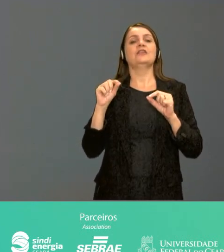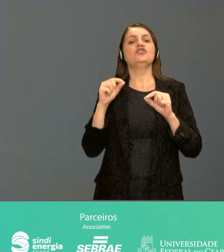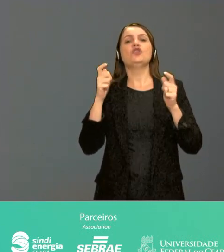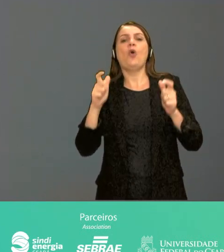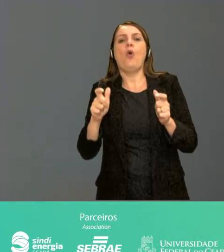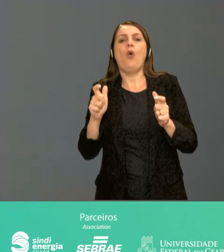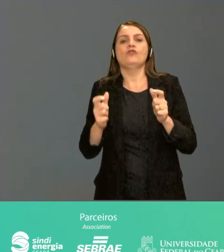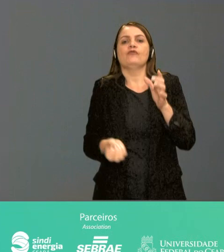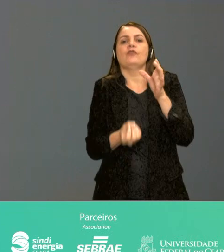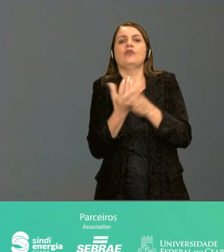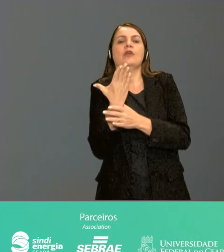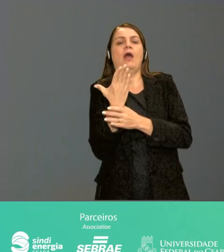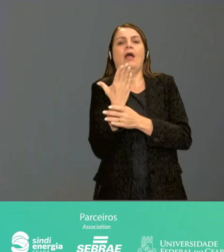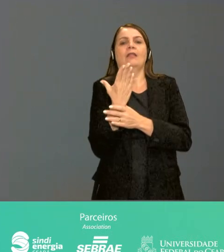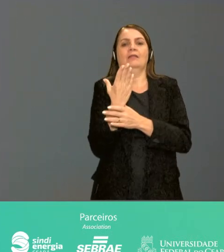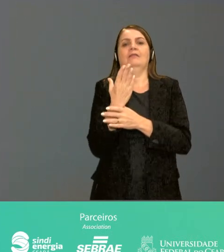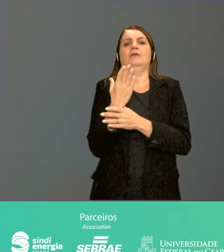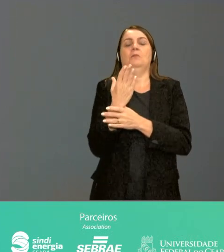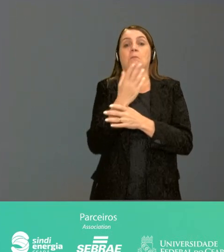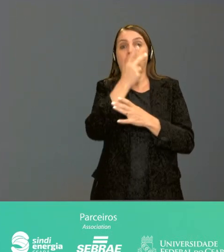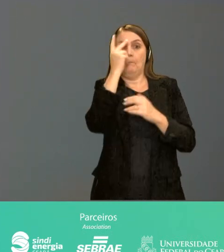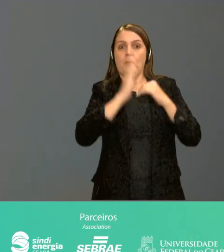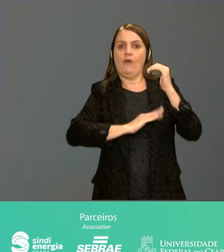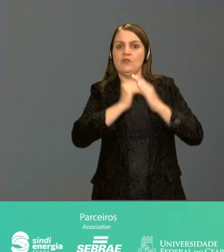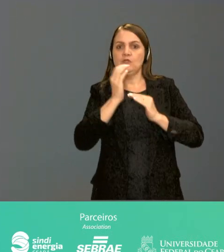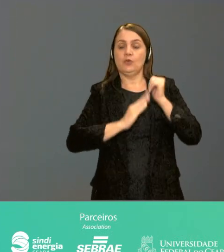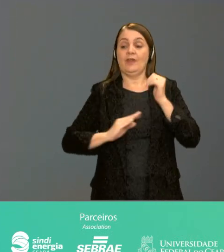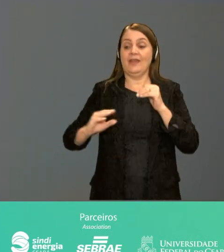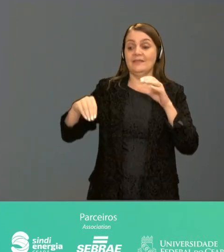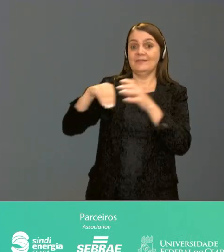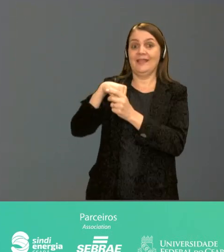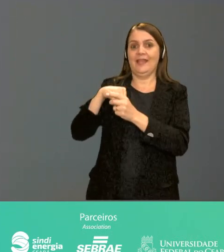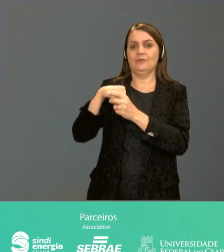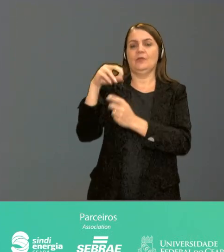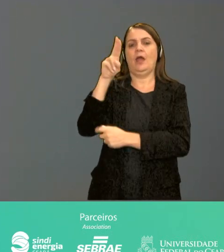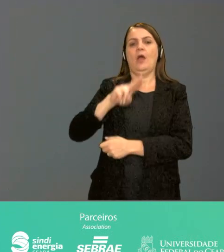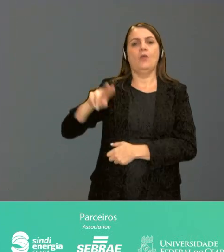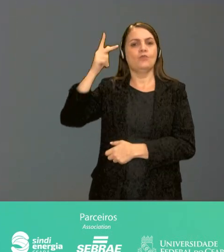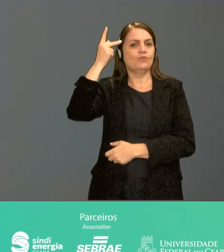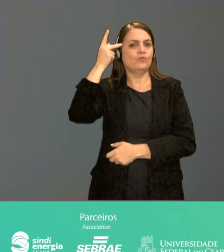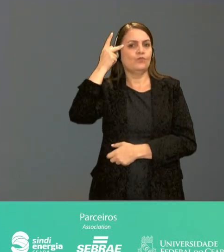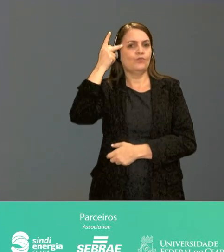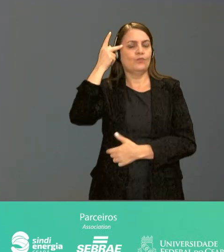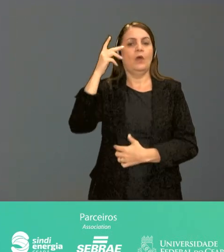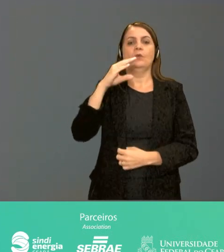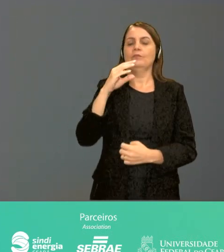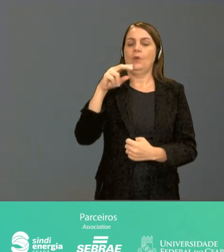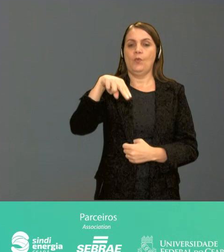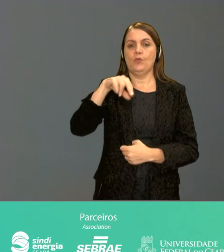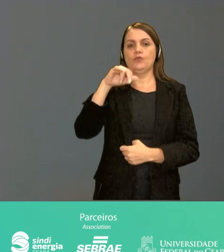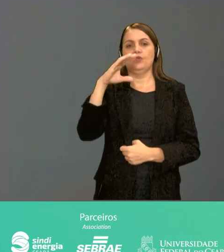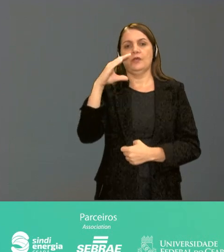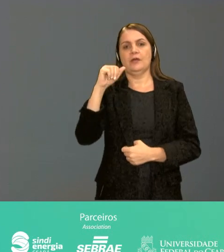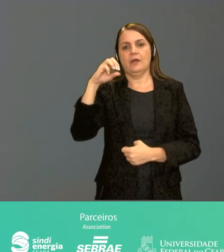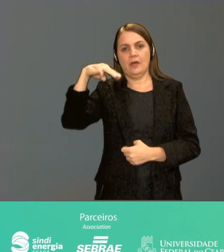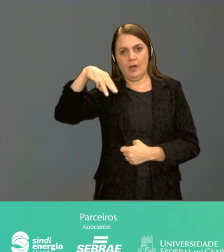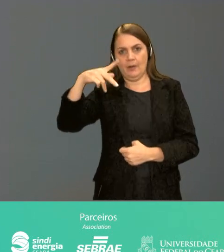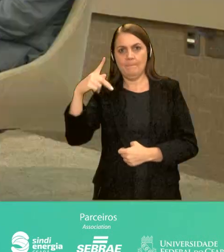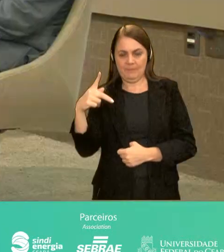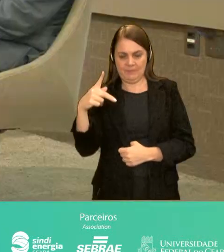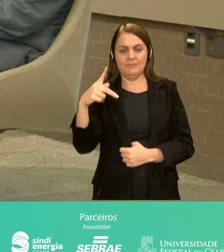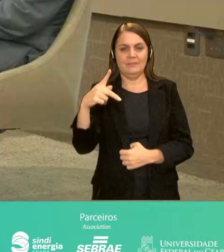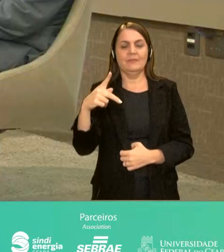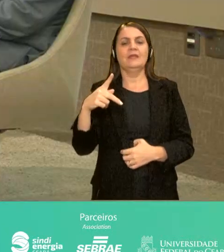spin-off, and it survived all Brazilian crises. crises sobreviveu a todas as and market ondulações